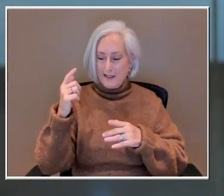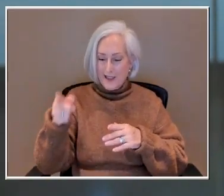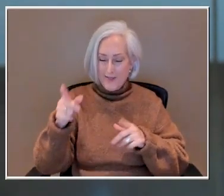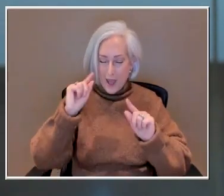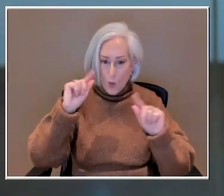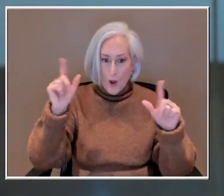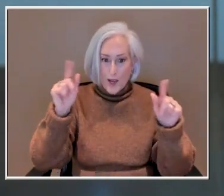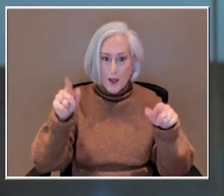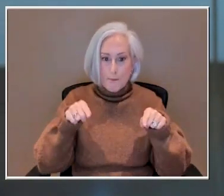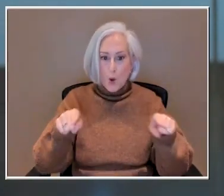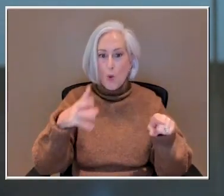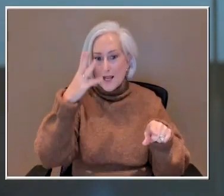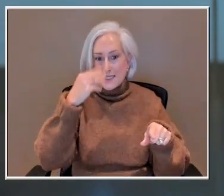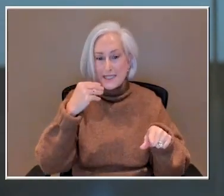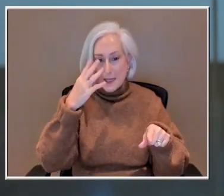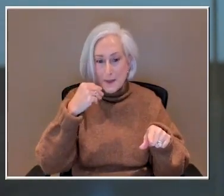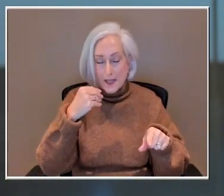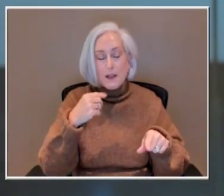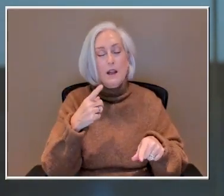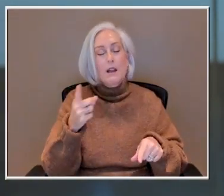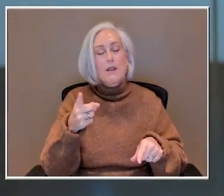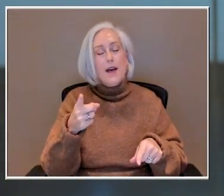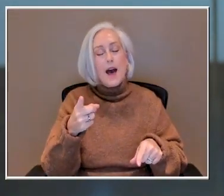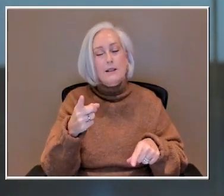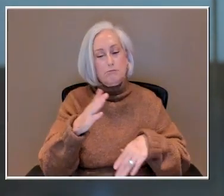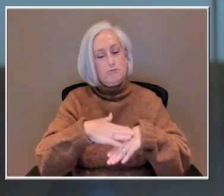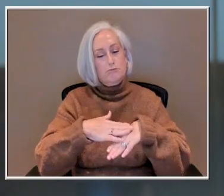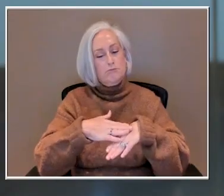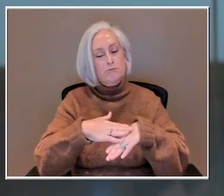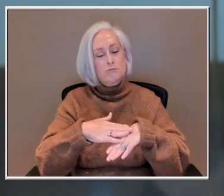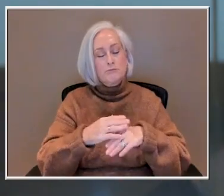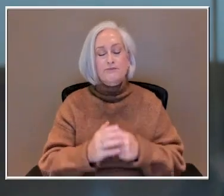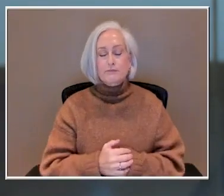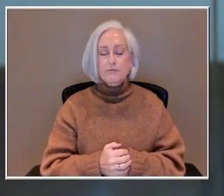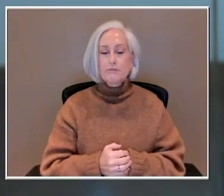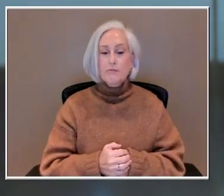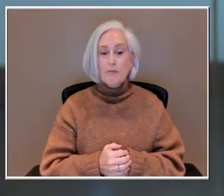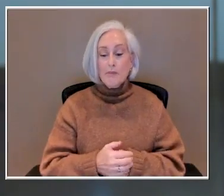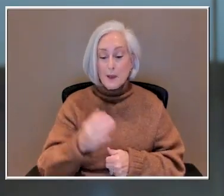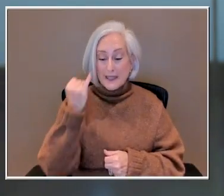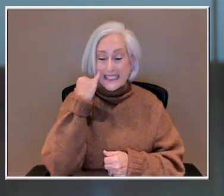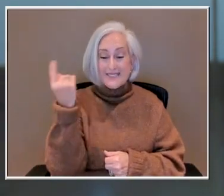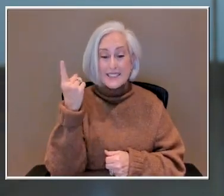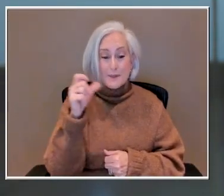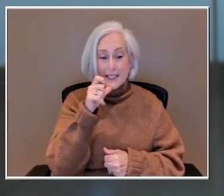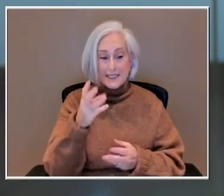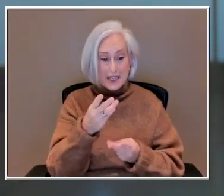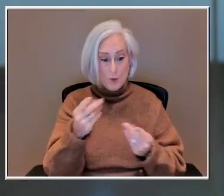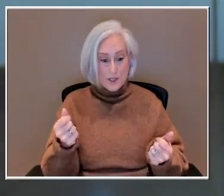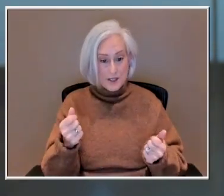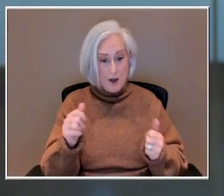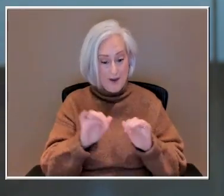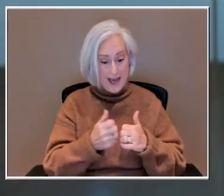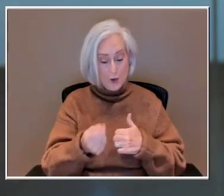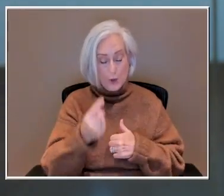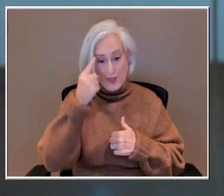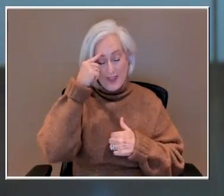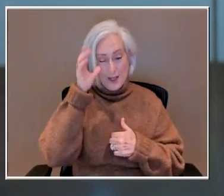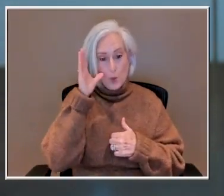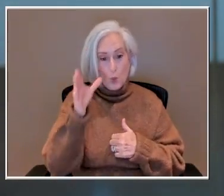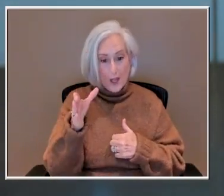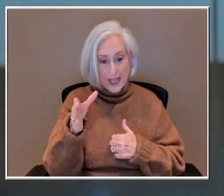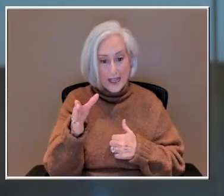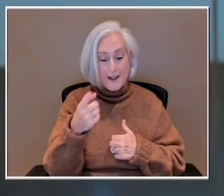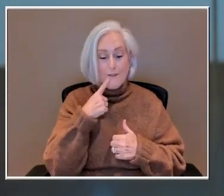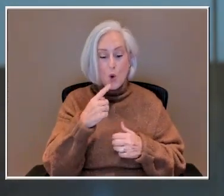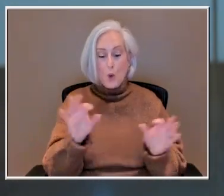us as well. But certainly whenever there's a symptom that doesn't resolve in the way that you would expect it to for a minor injury or whatnot, you should